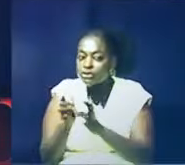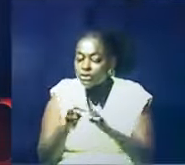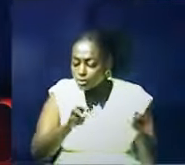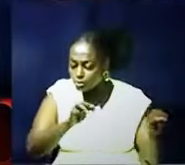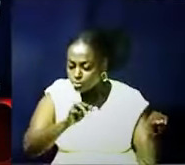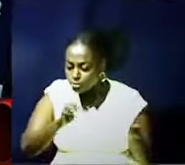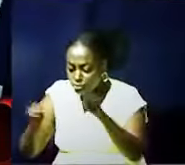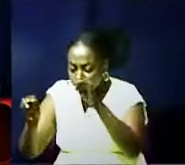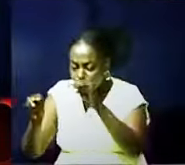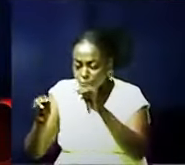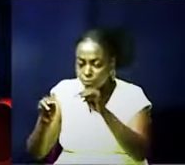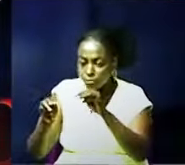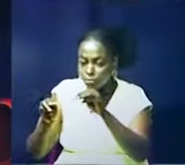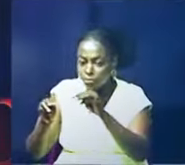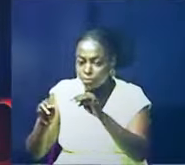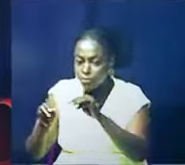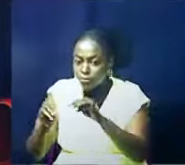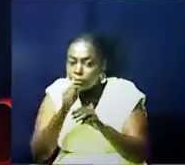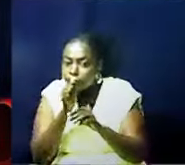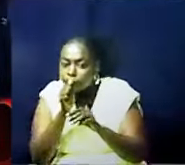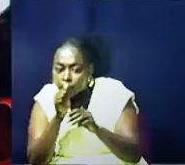ho